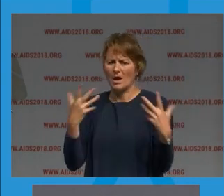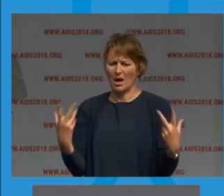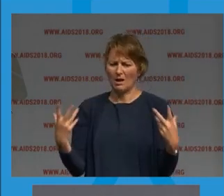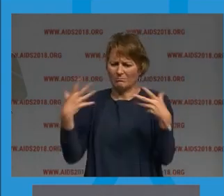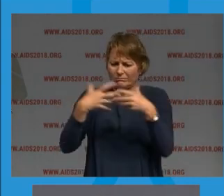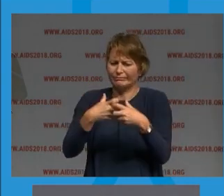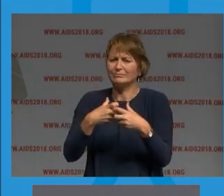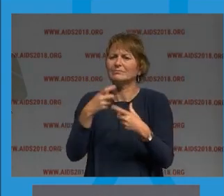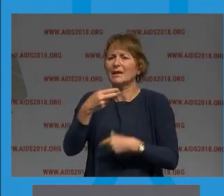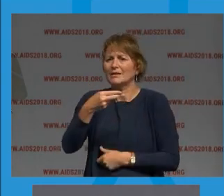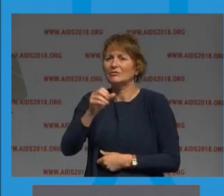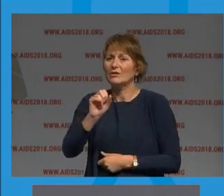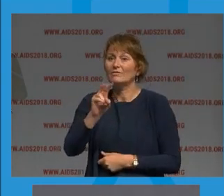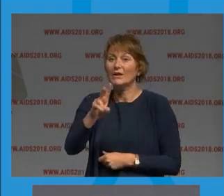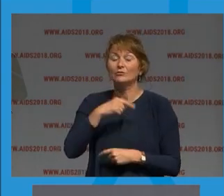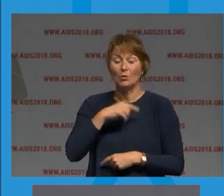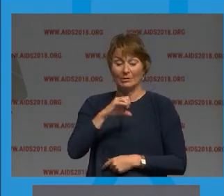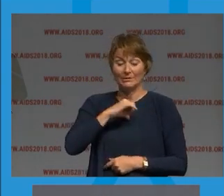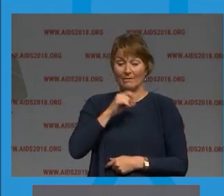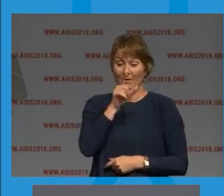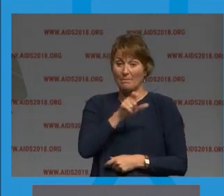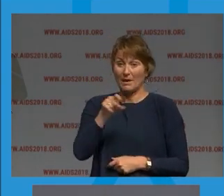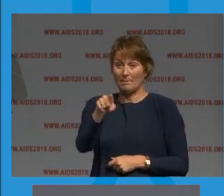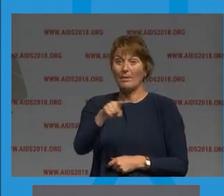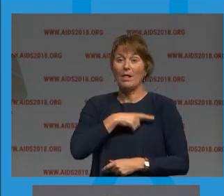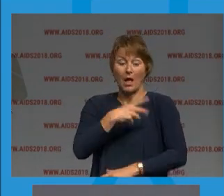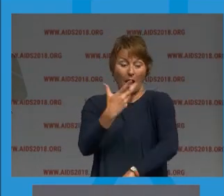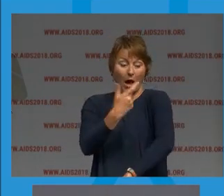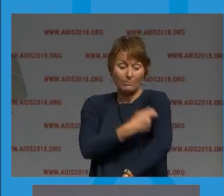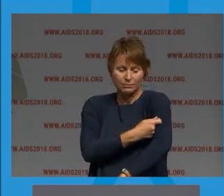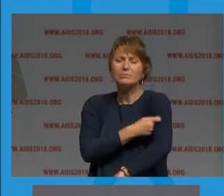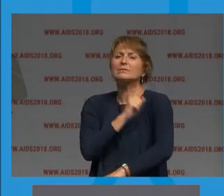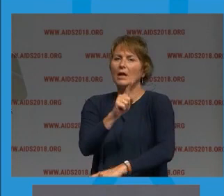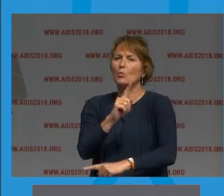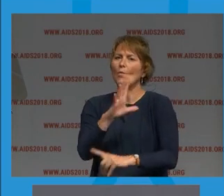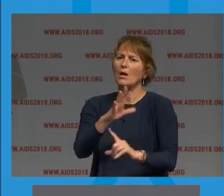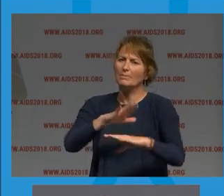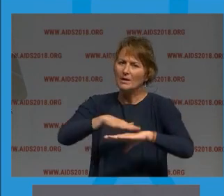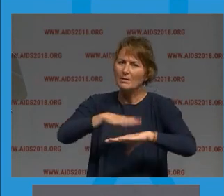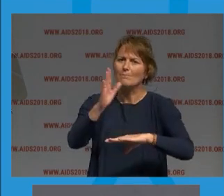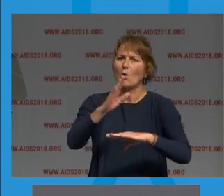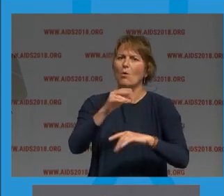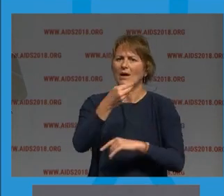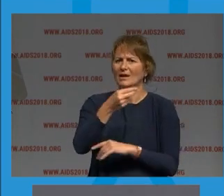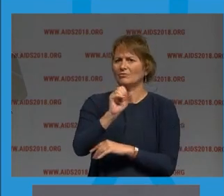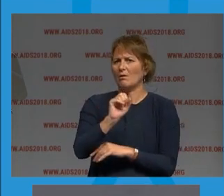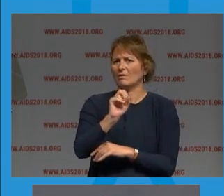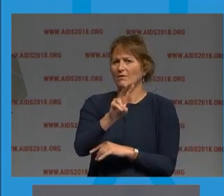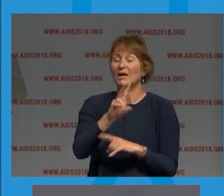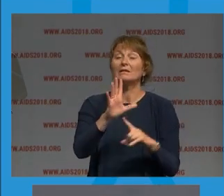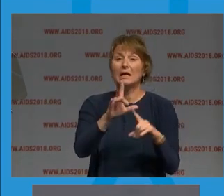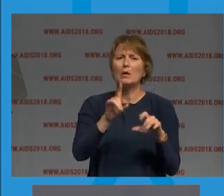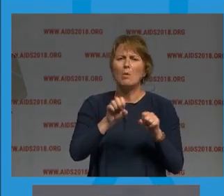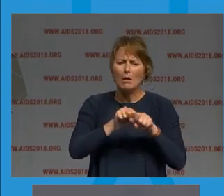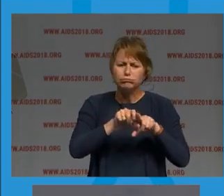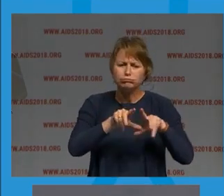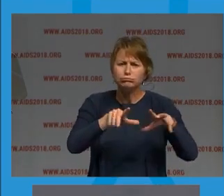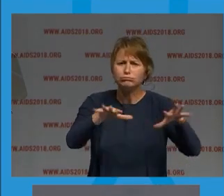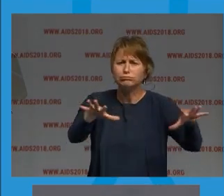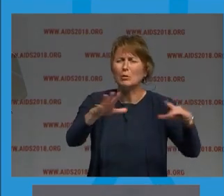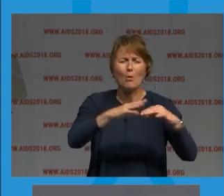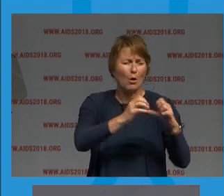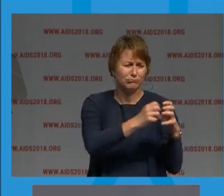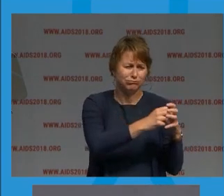HIV cascade for people who inject drugs, as well as challenges to effective HIV epidemic control in this population and ways